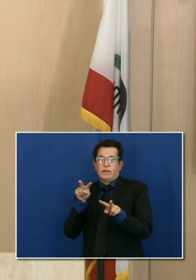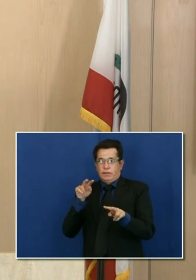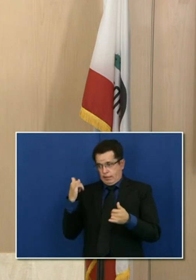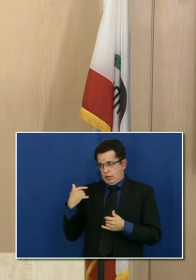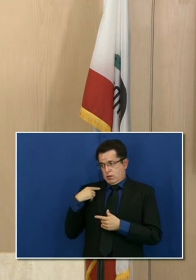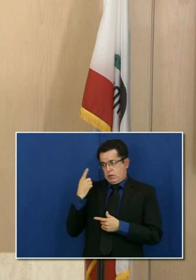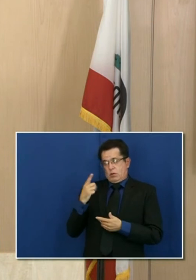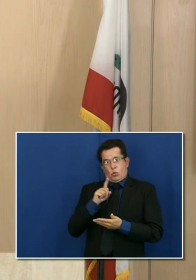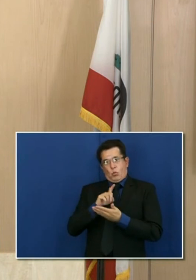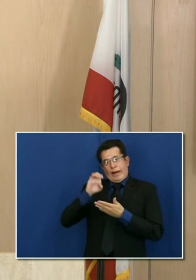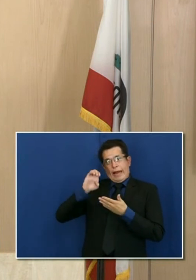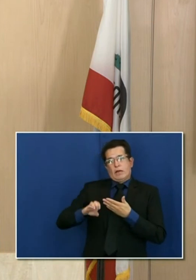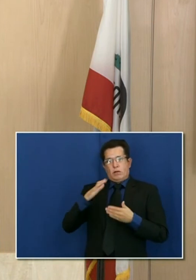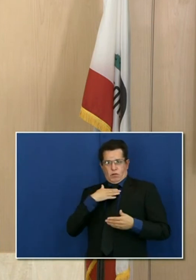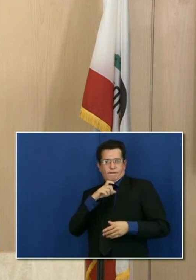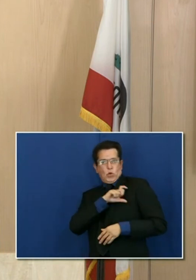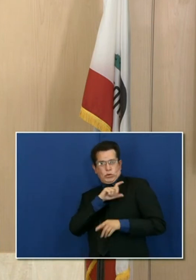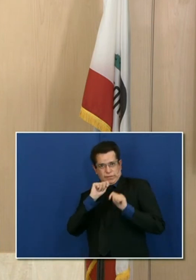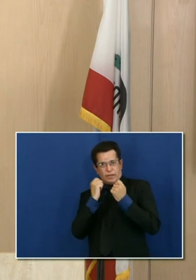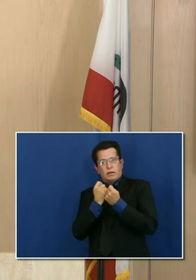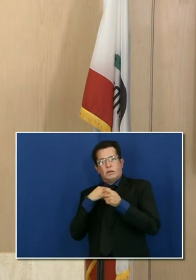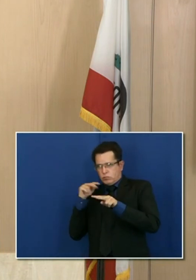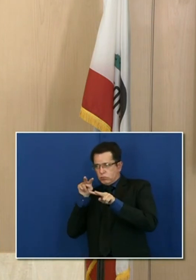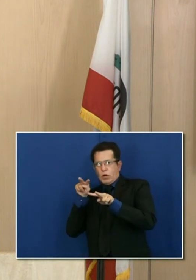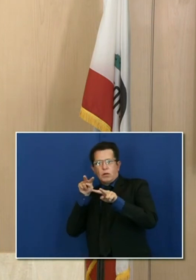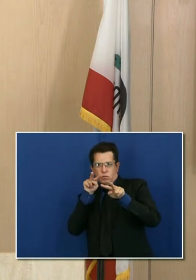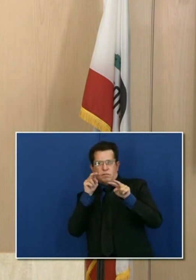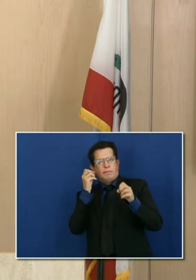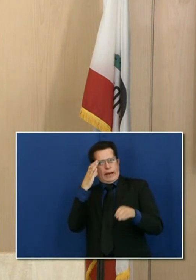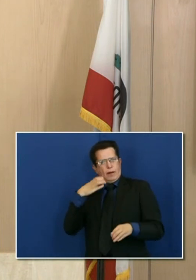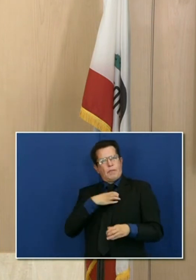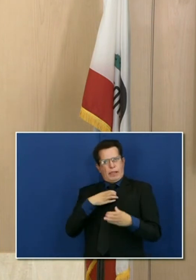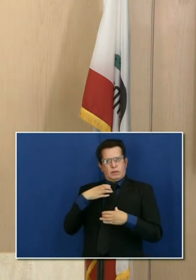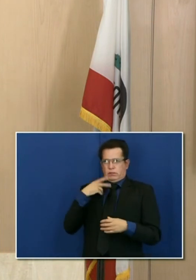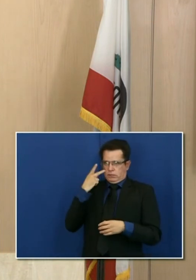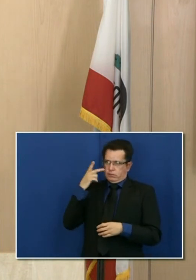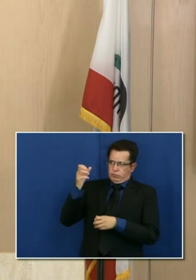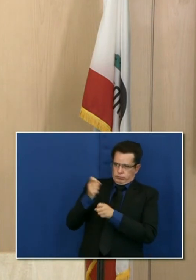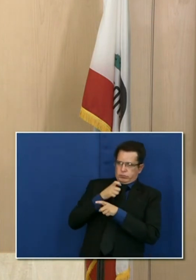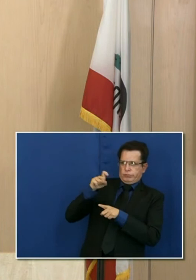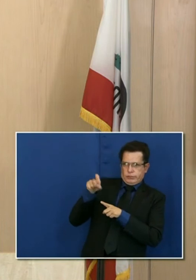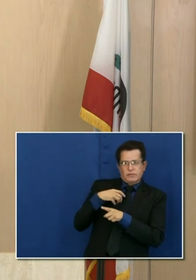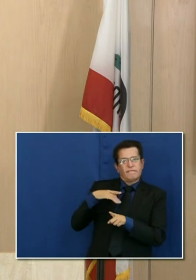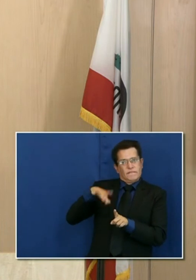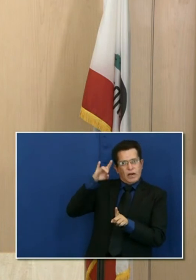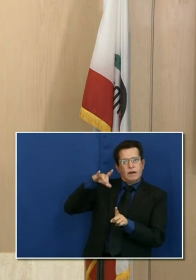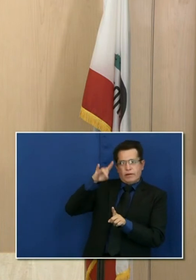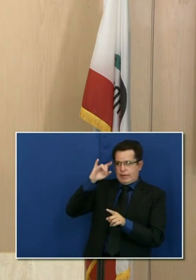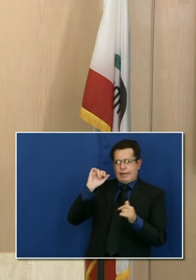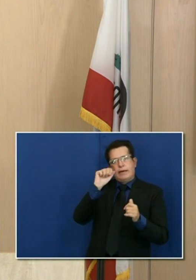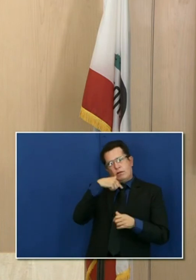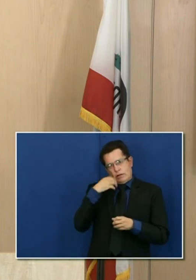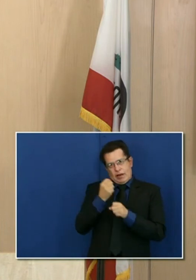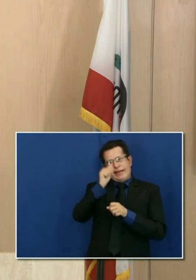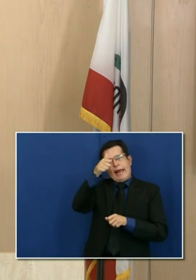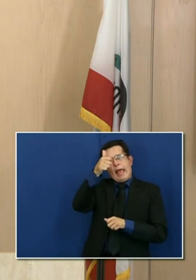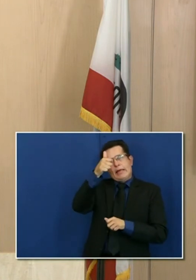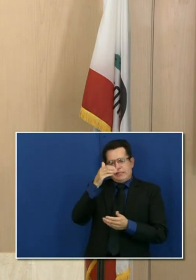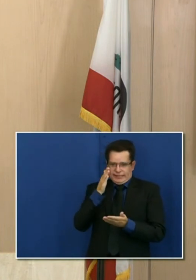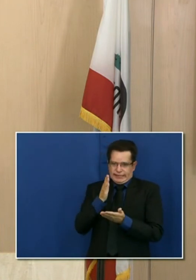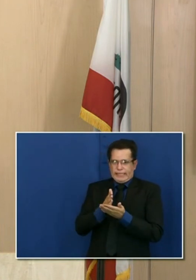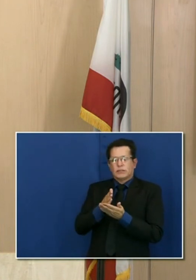our enforcement teams went out and investigated a number of complaints that we received in, and today we served 10 cease and desist orders